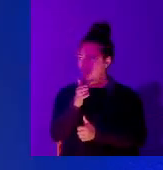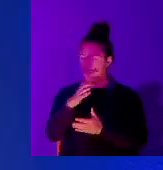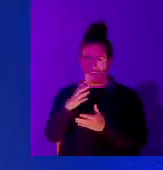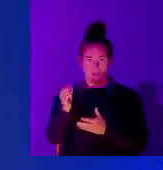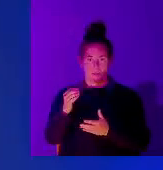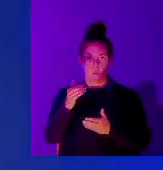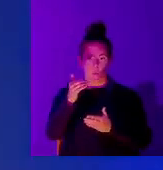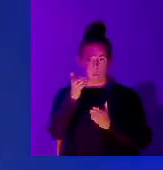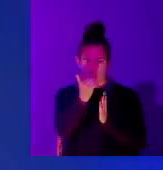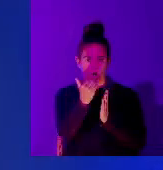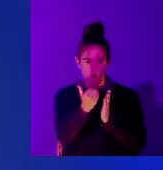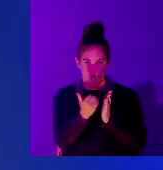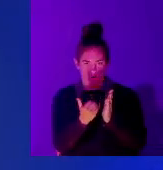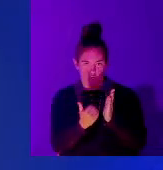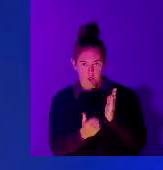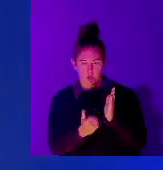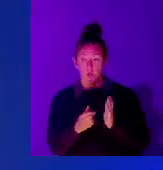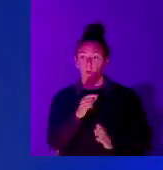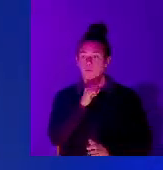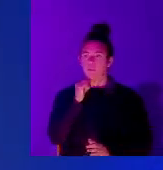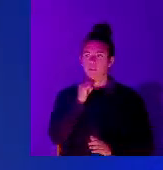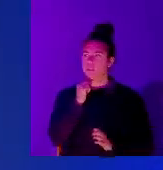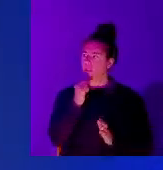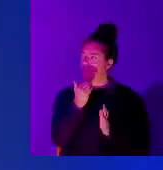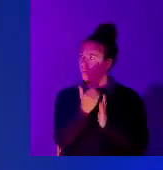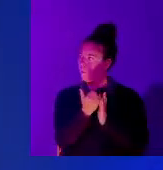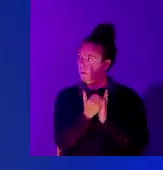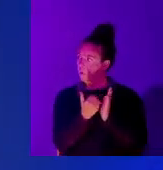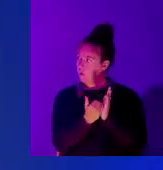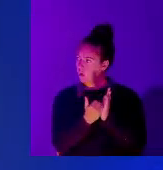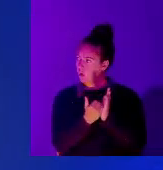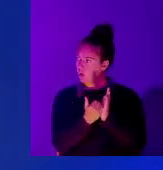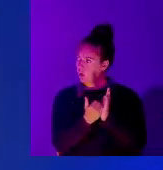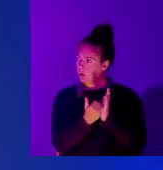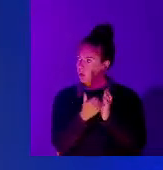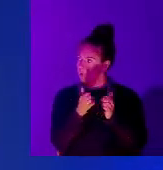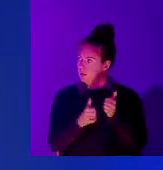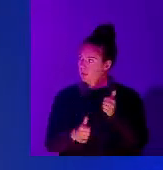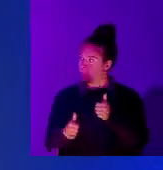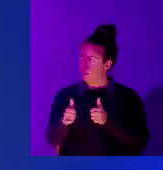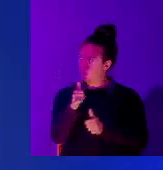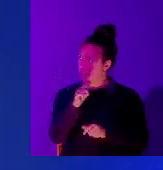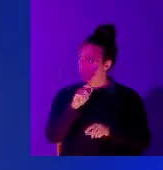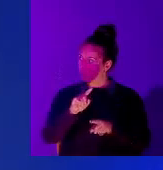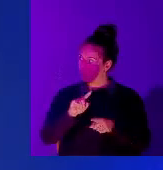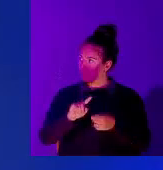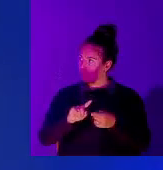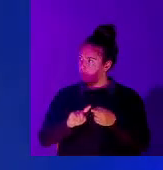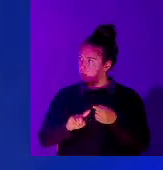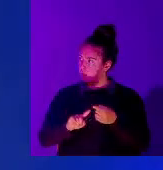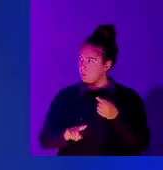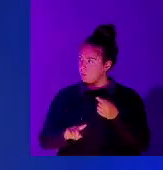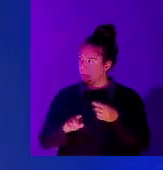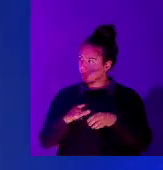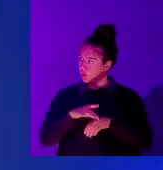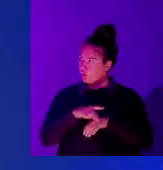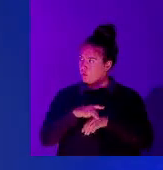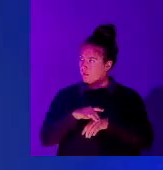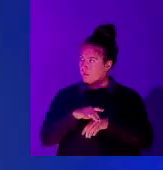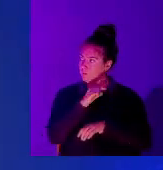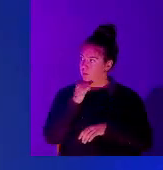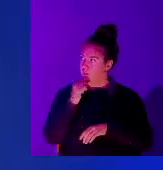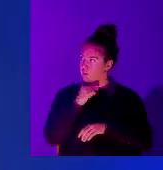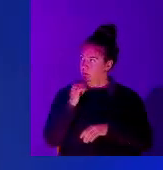far superior to that of Aaron, whose earthly priesthood was ordained by God through the tribe